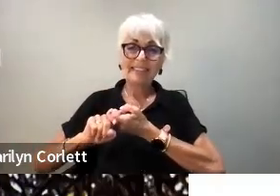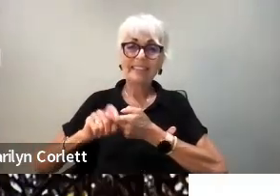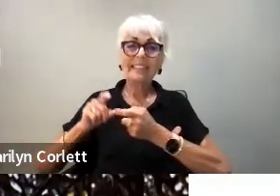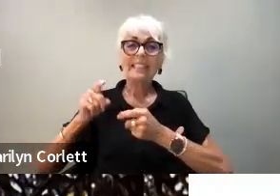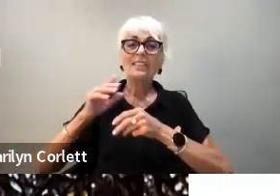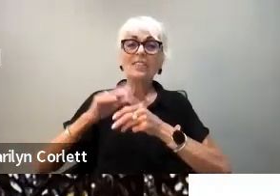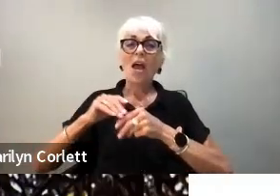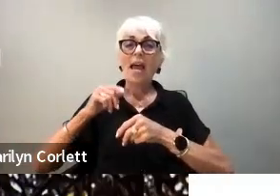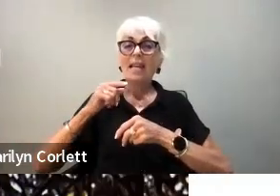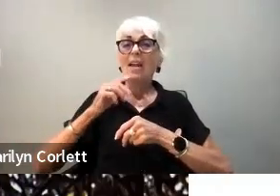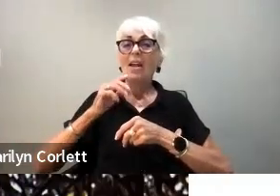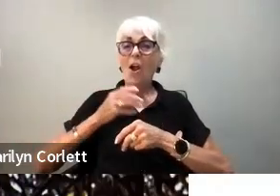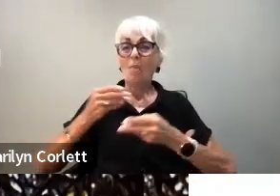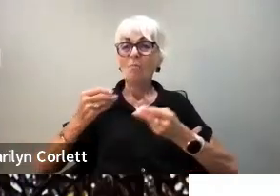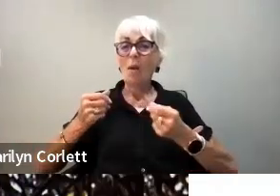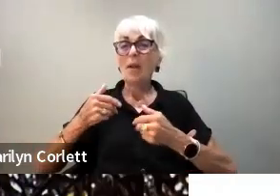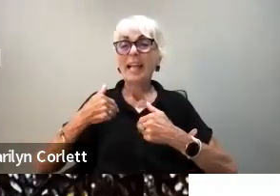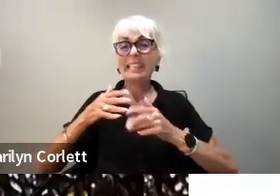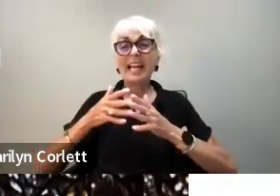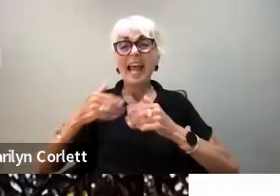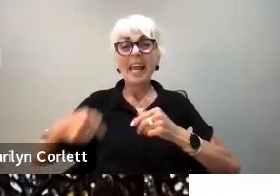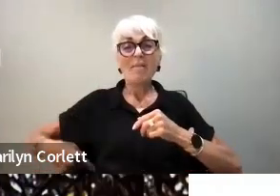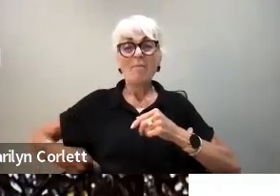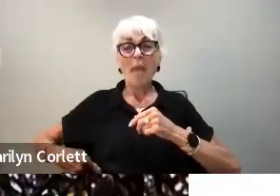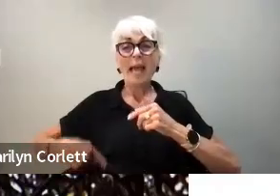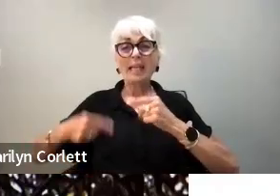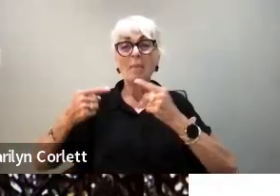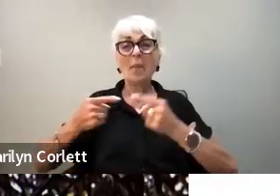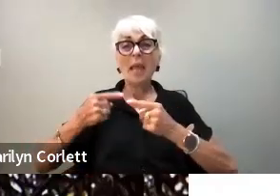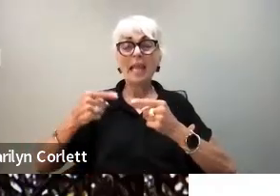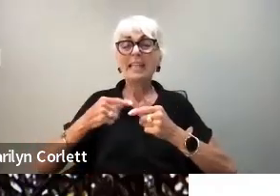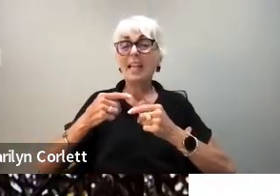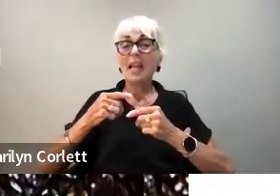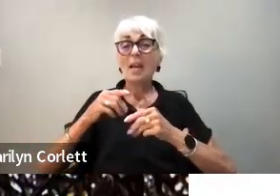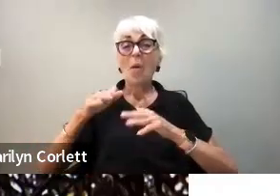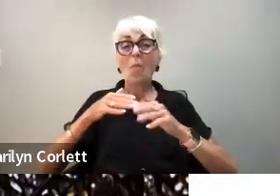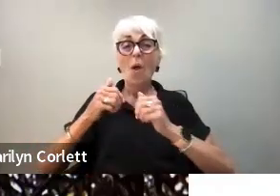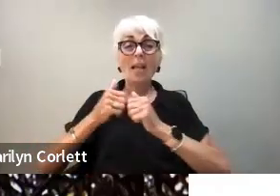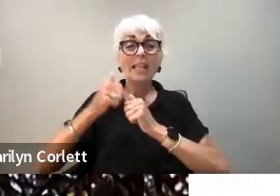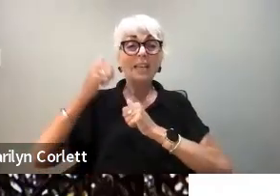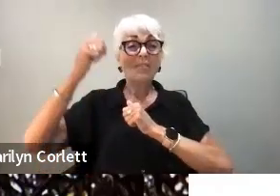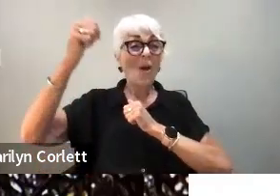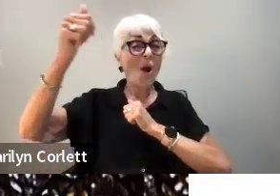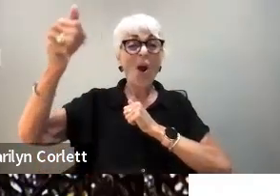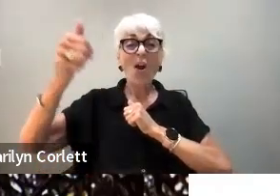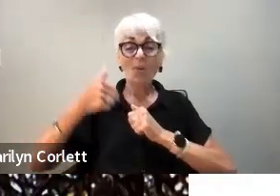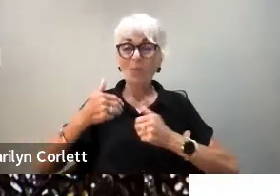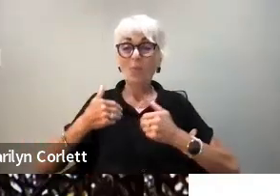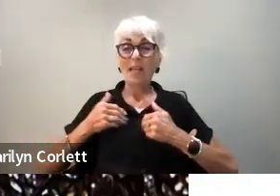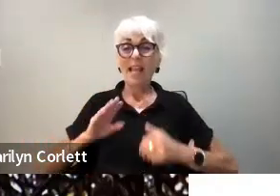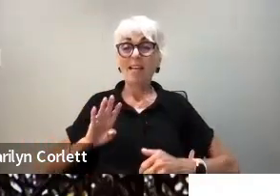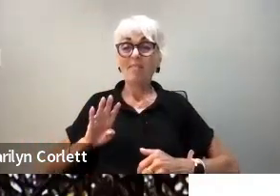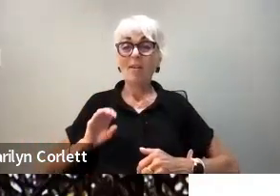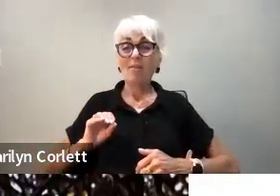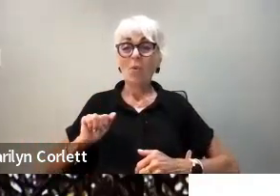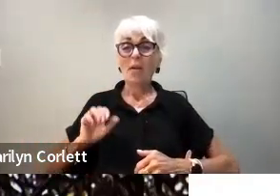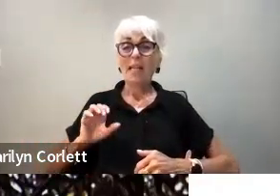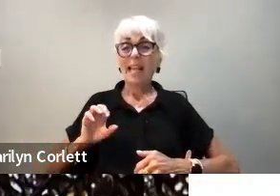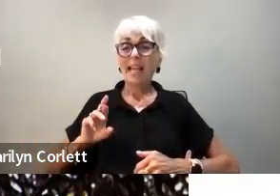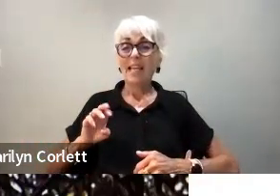back pain. And so sometimes walking far distances, I mean, we have 40 acres, so walking a long distance can be